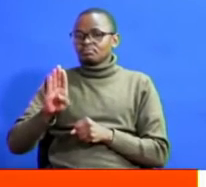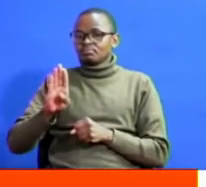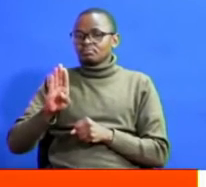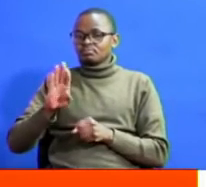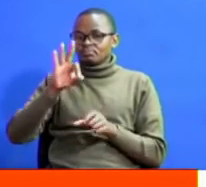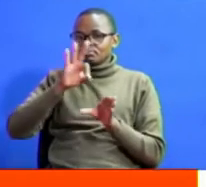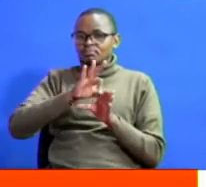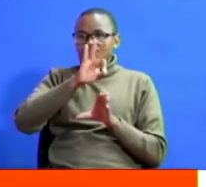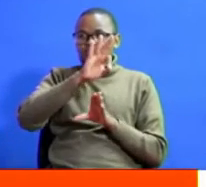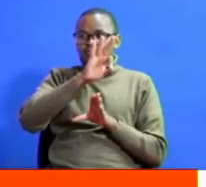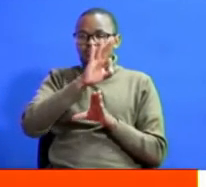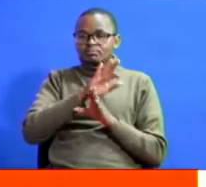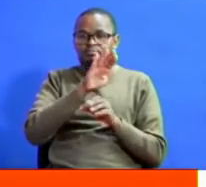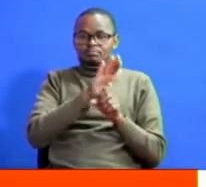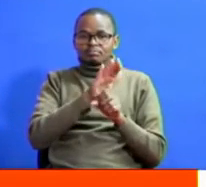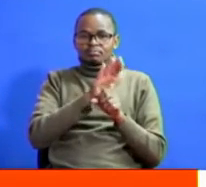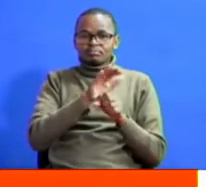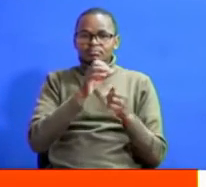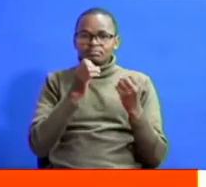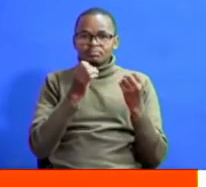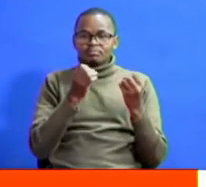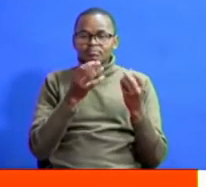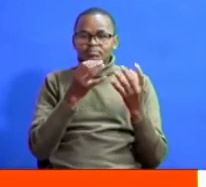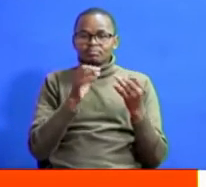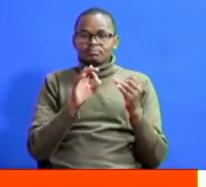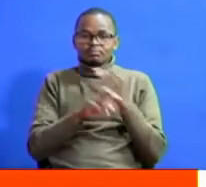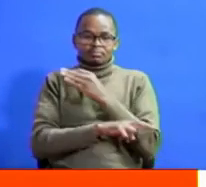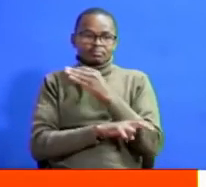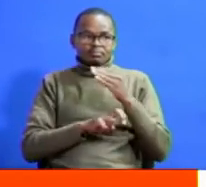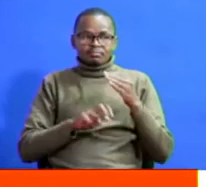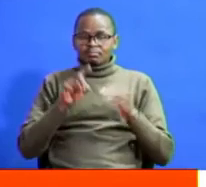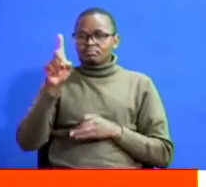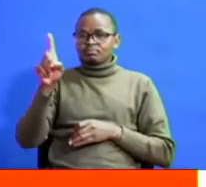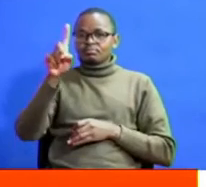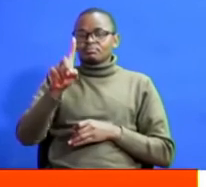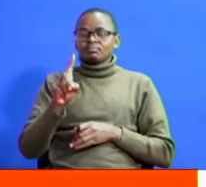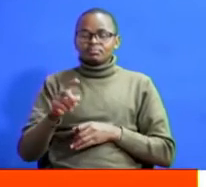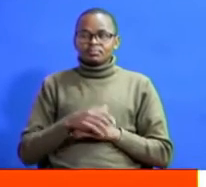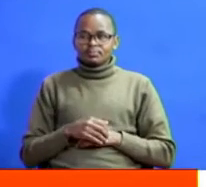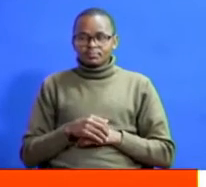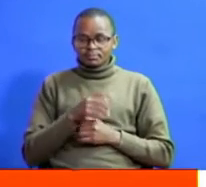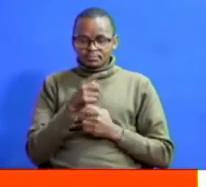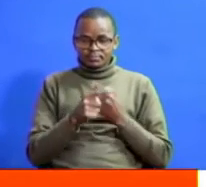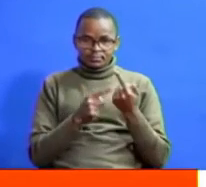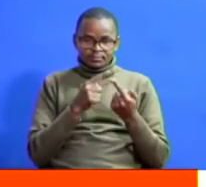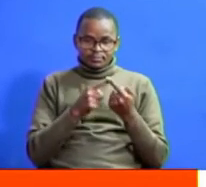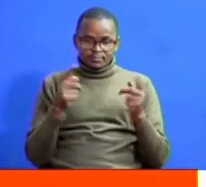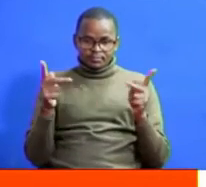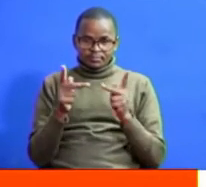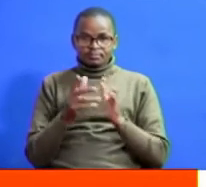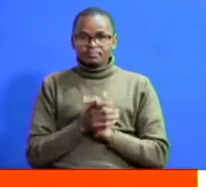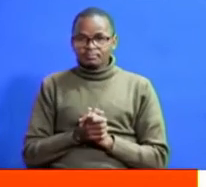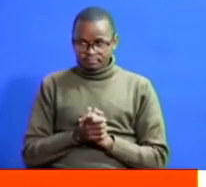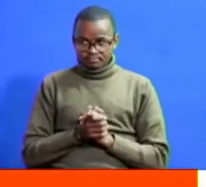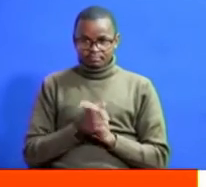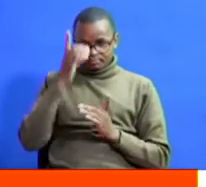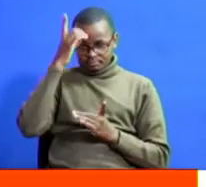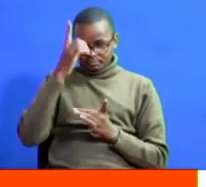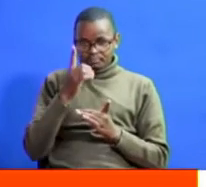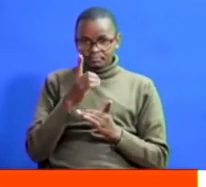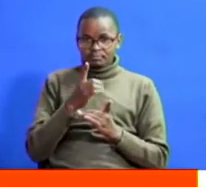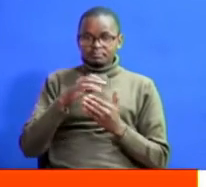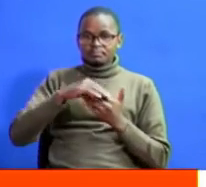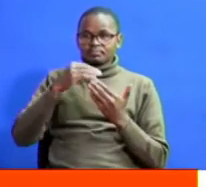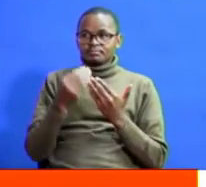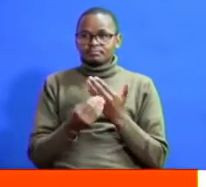primaries were marred by a lot of study. Therefore, when the party decided to give out the ticket